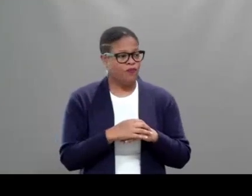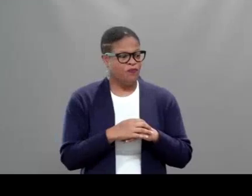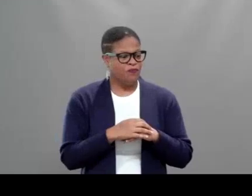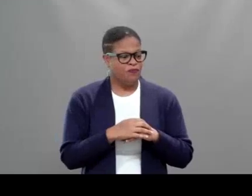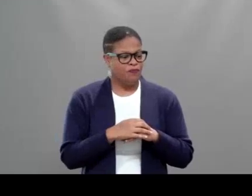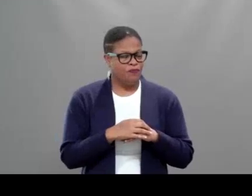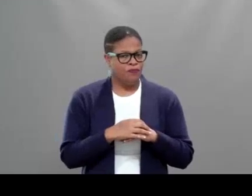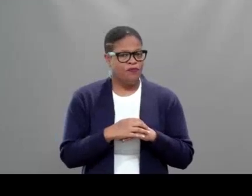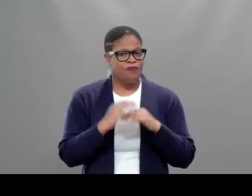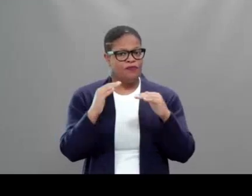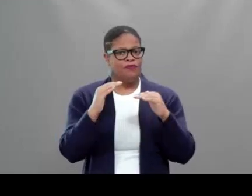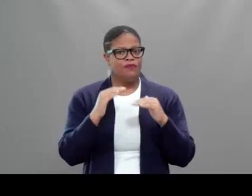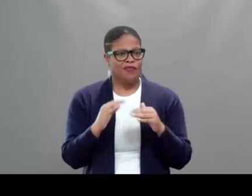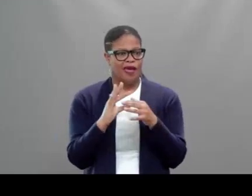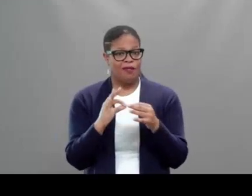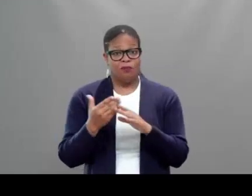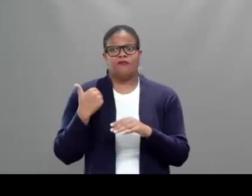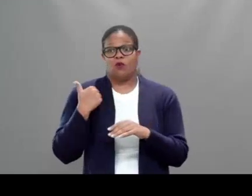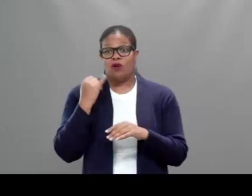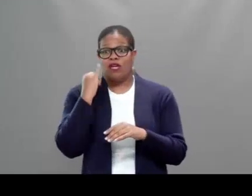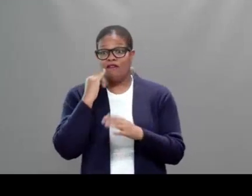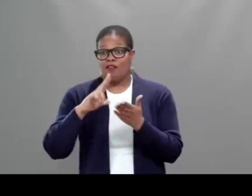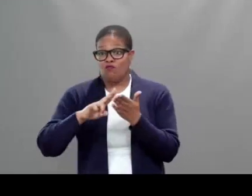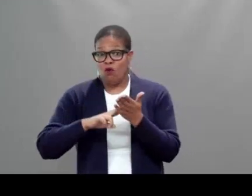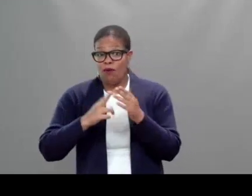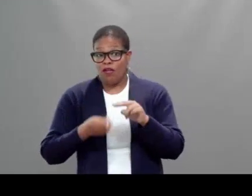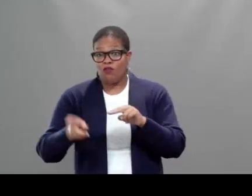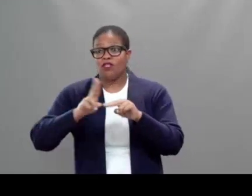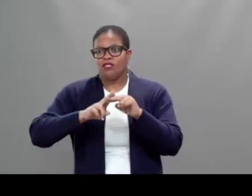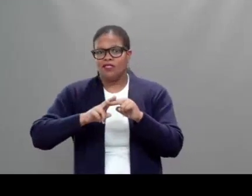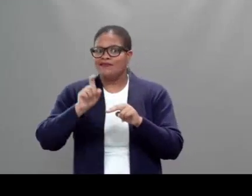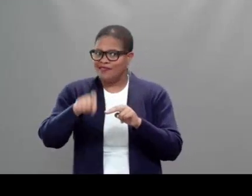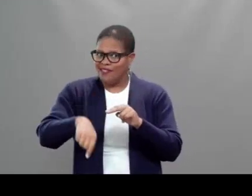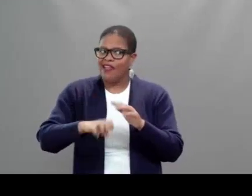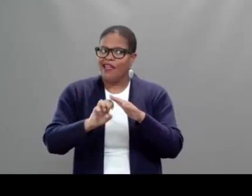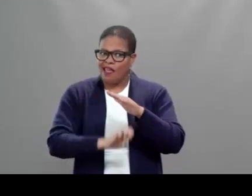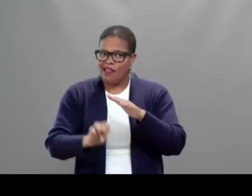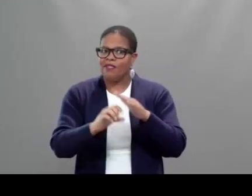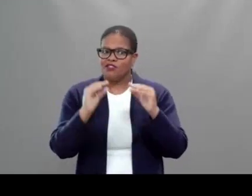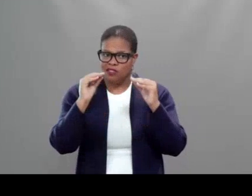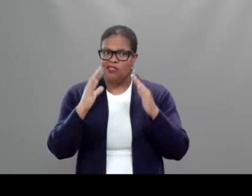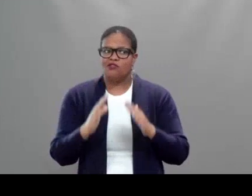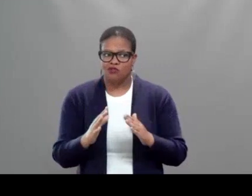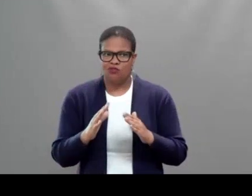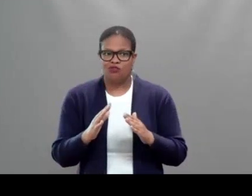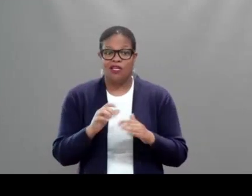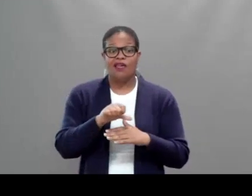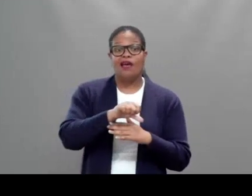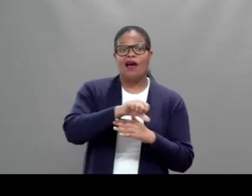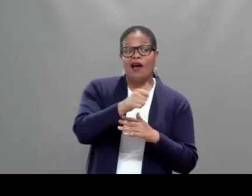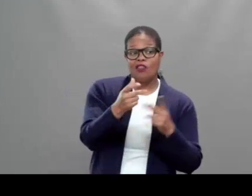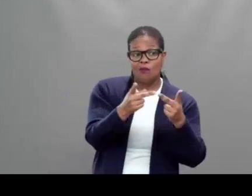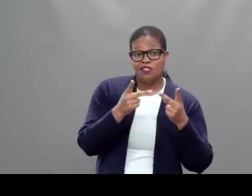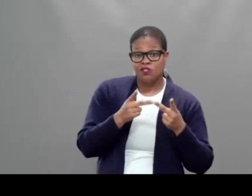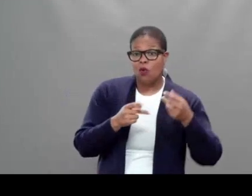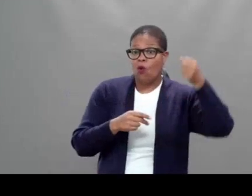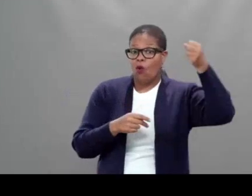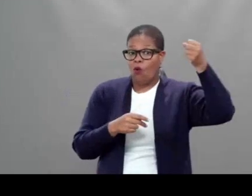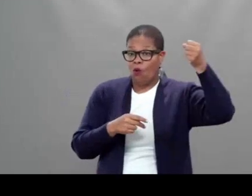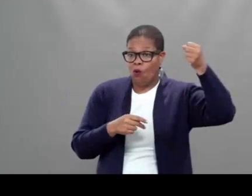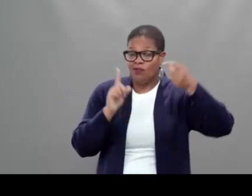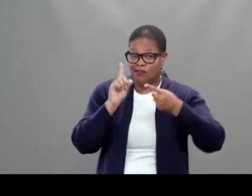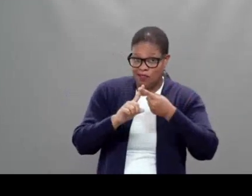mentioned earlier, if enrollment increases, we'll need an elementary teacher. And then the rest of the positions are on hold until the